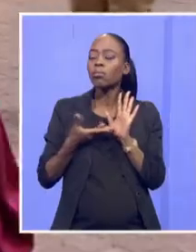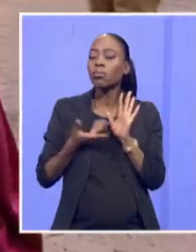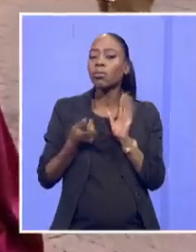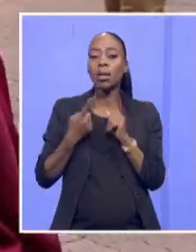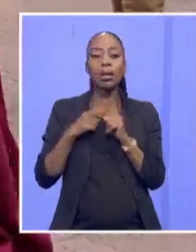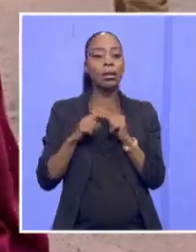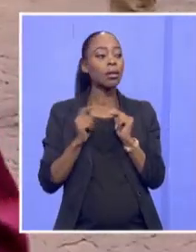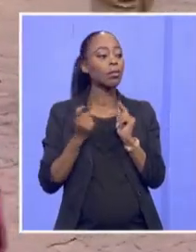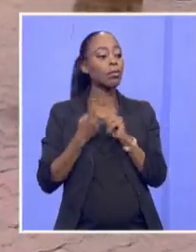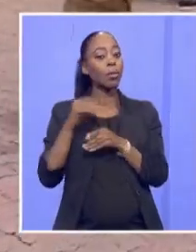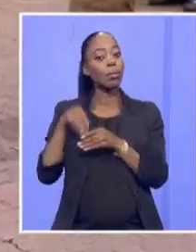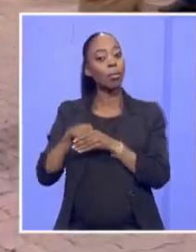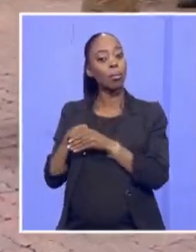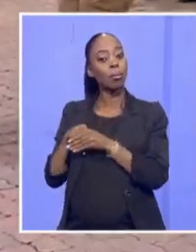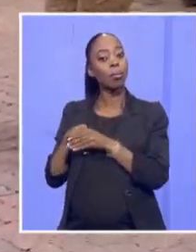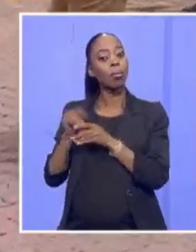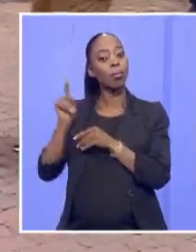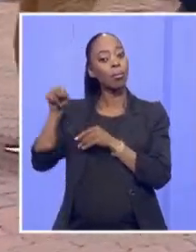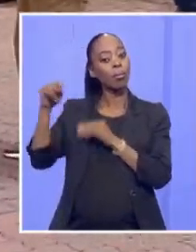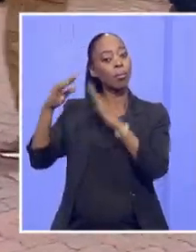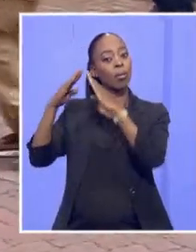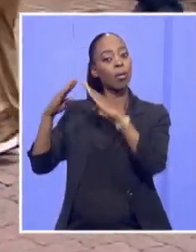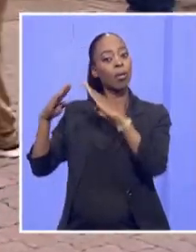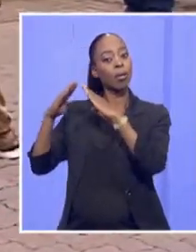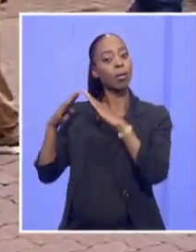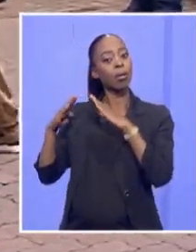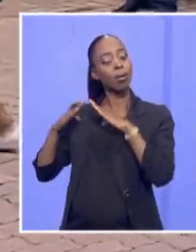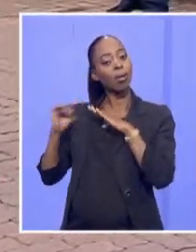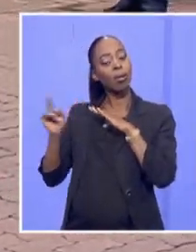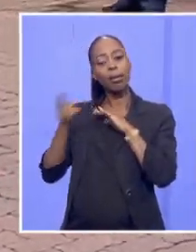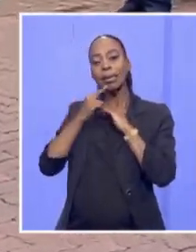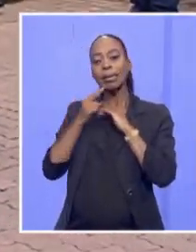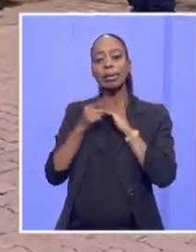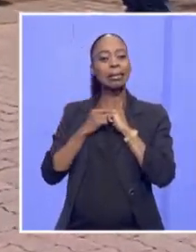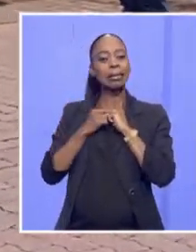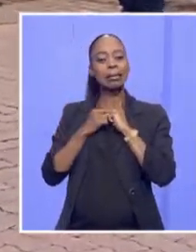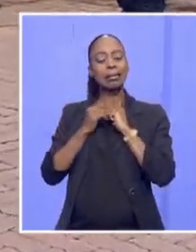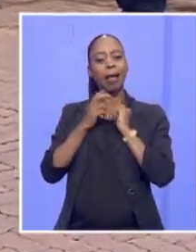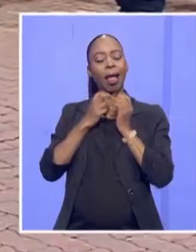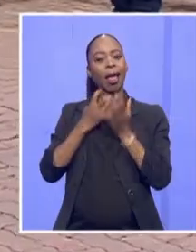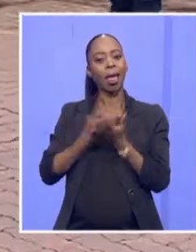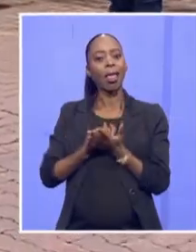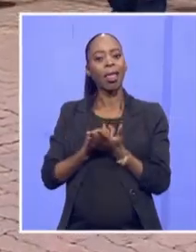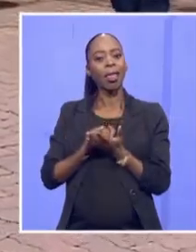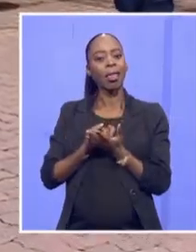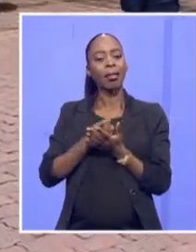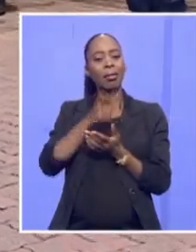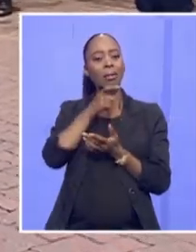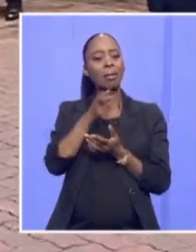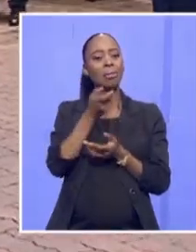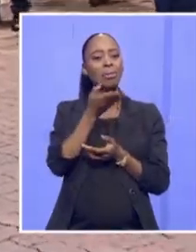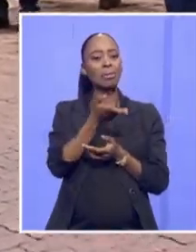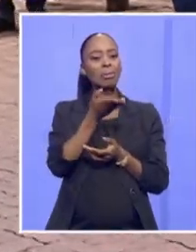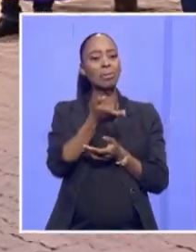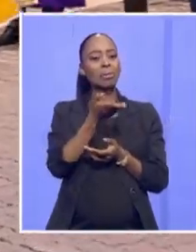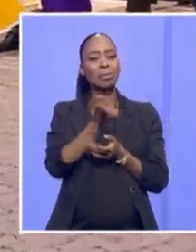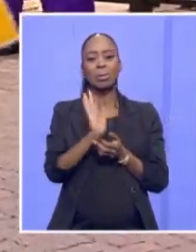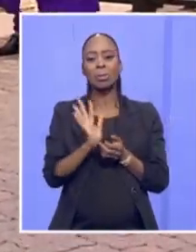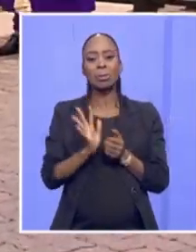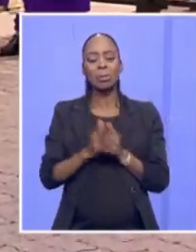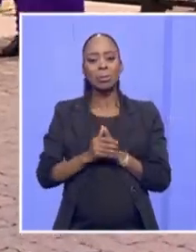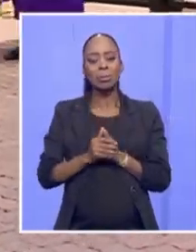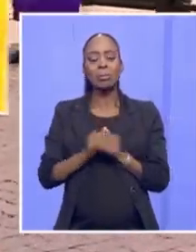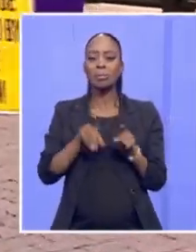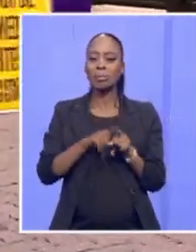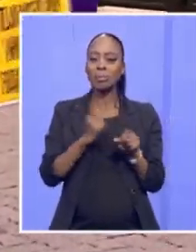from inside, the other side of the gates, they indicated that they were appalled by the comments that she had made, and they